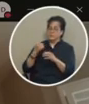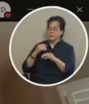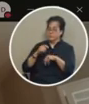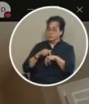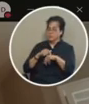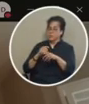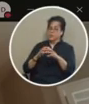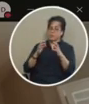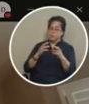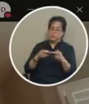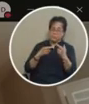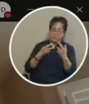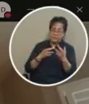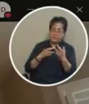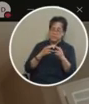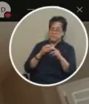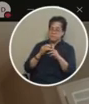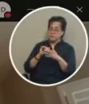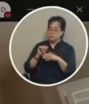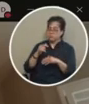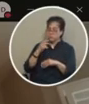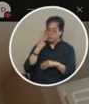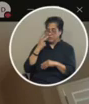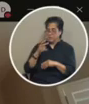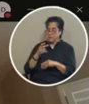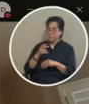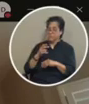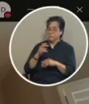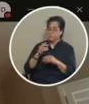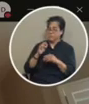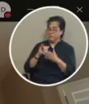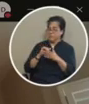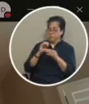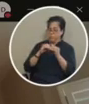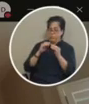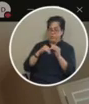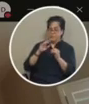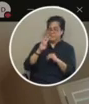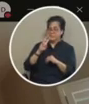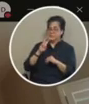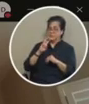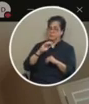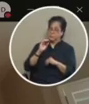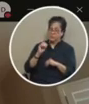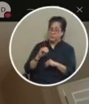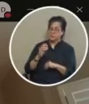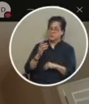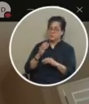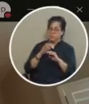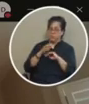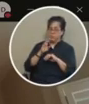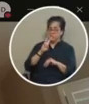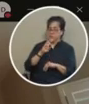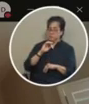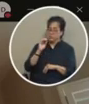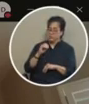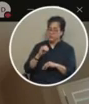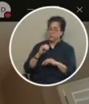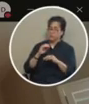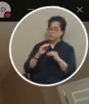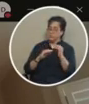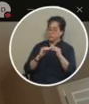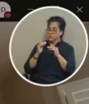these recommendations that we have in front of you represent over 6%. That's our goal of over 6% in terms of